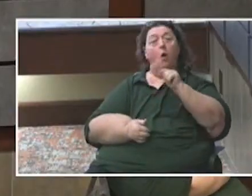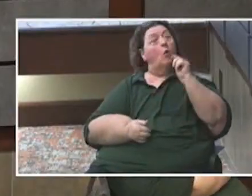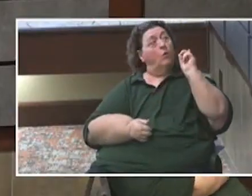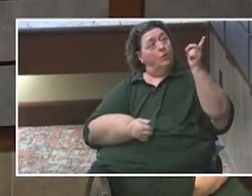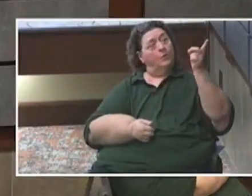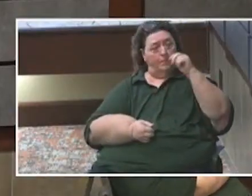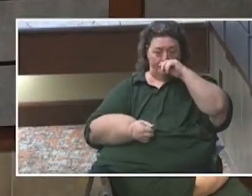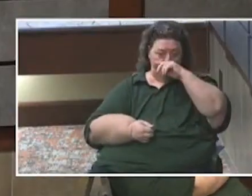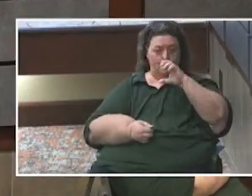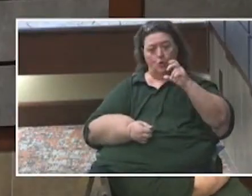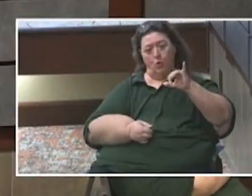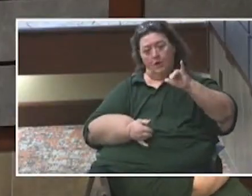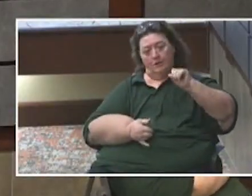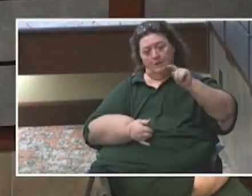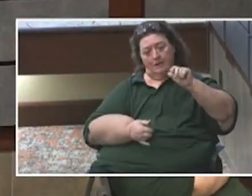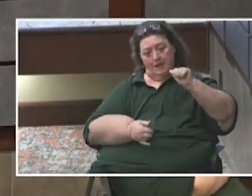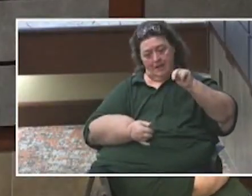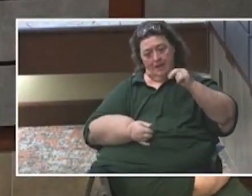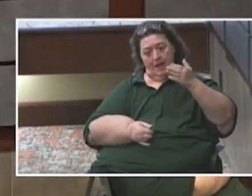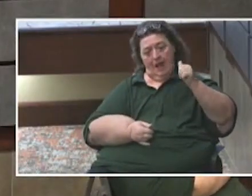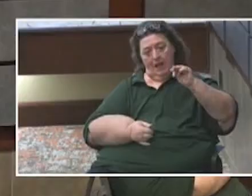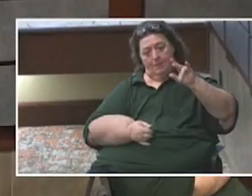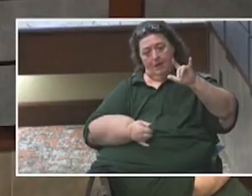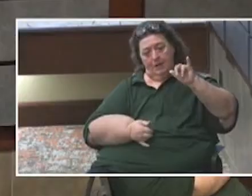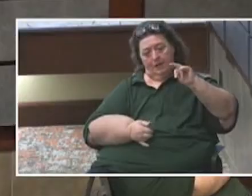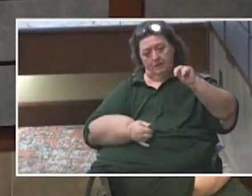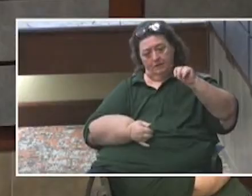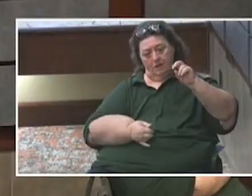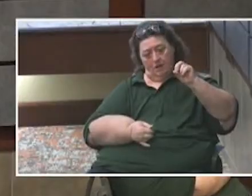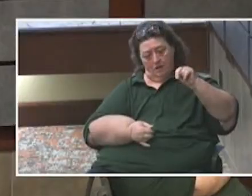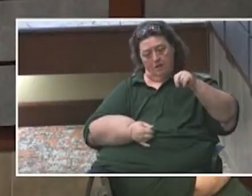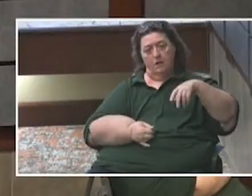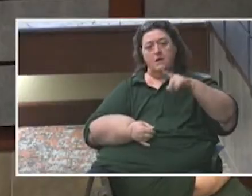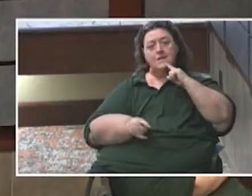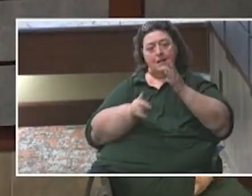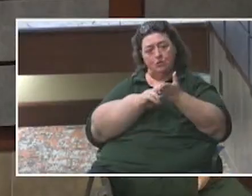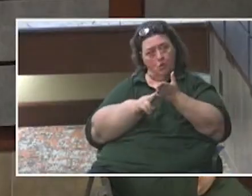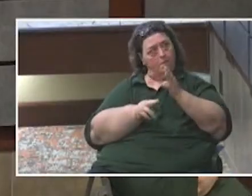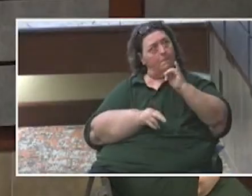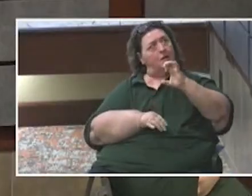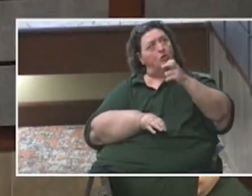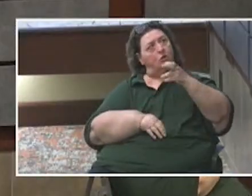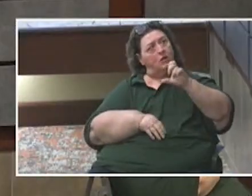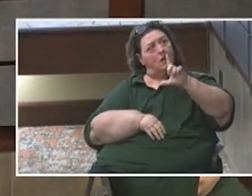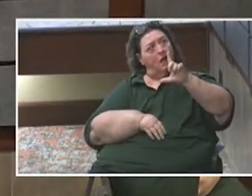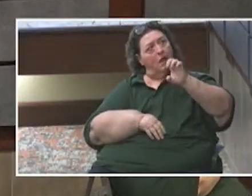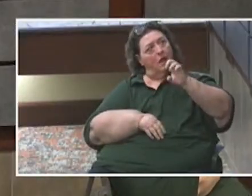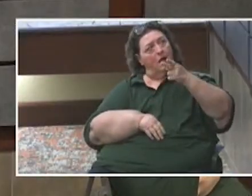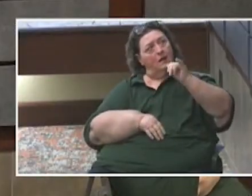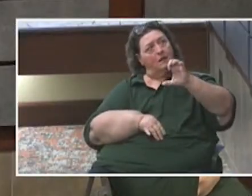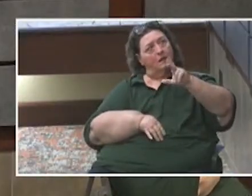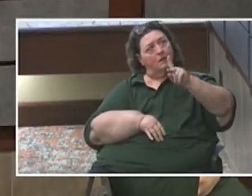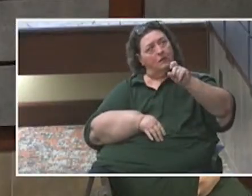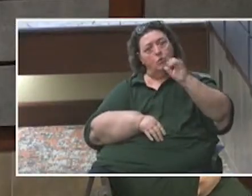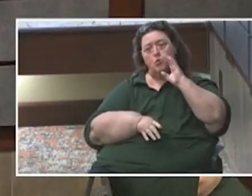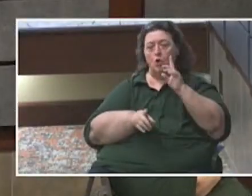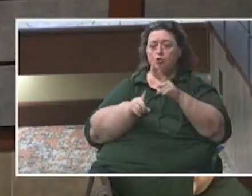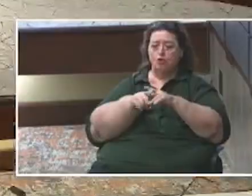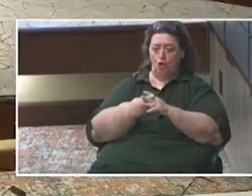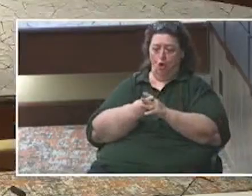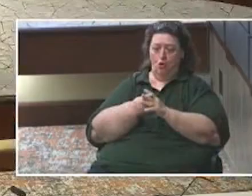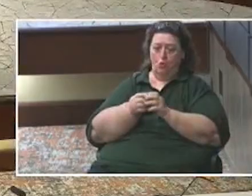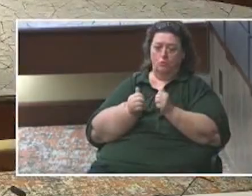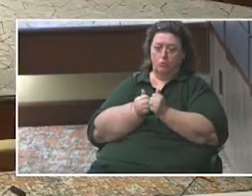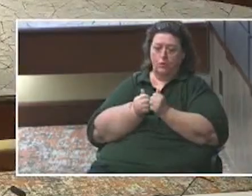Attorney Kristen Hamilton Karam, and City Secretary Michelle Hicks. We're going to start the meeting today with a moment of